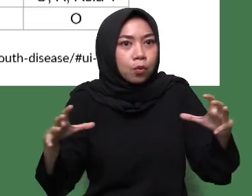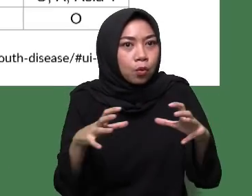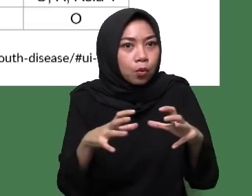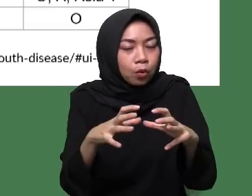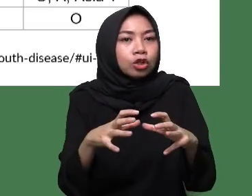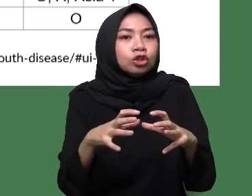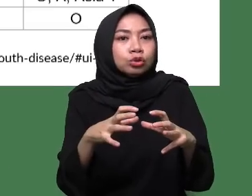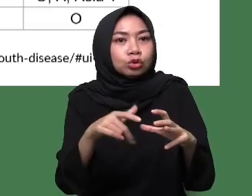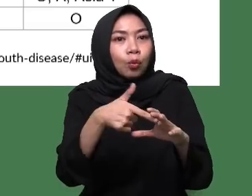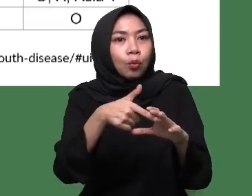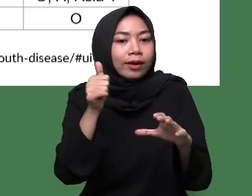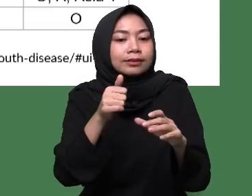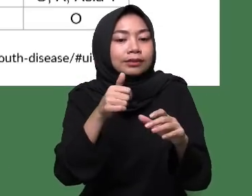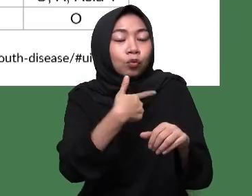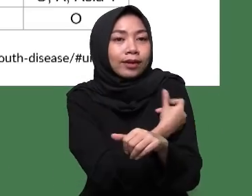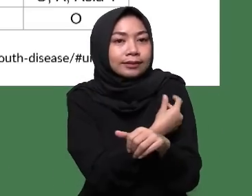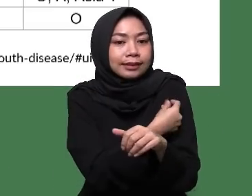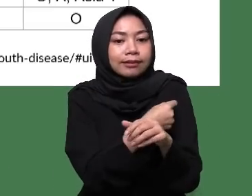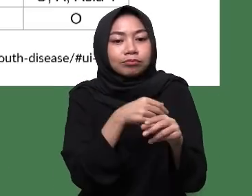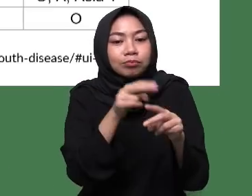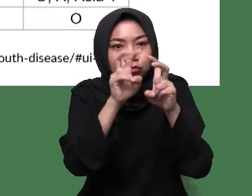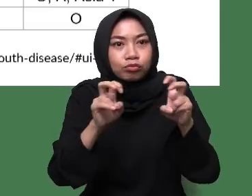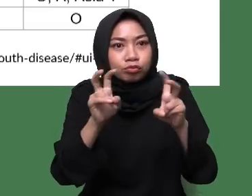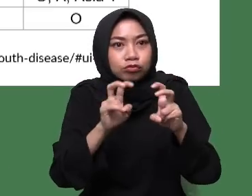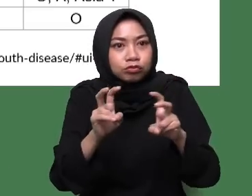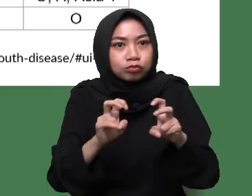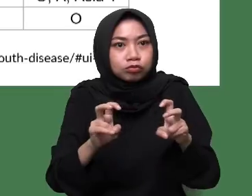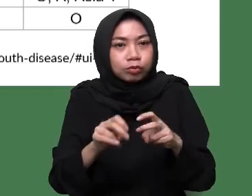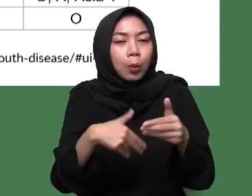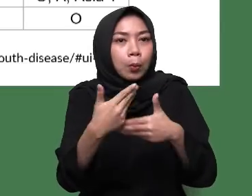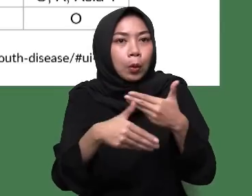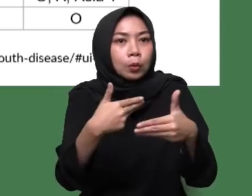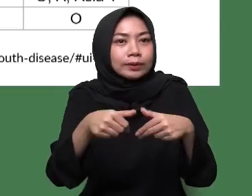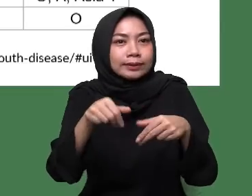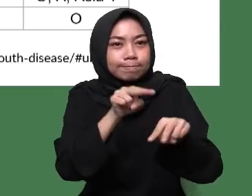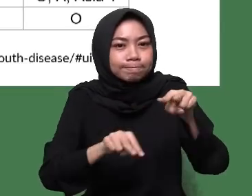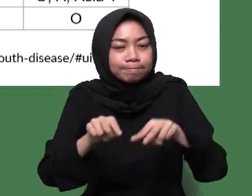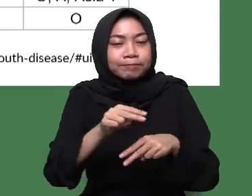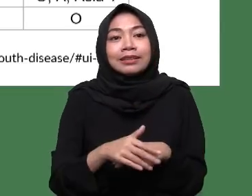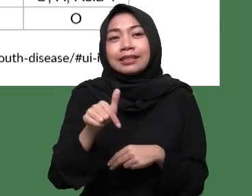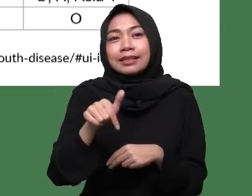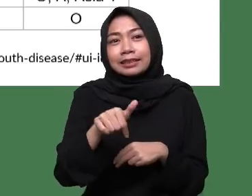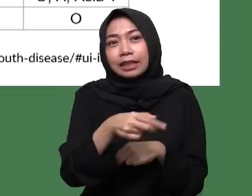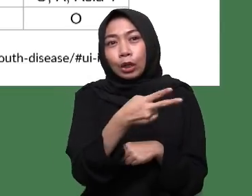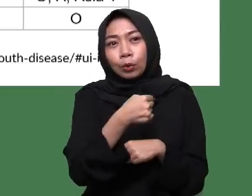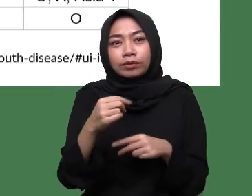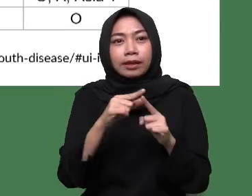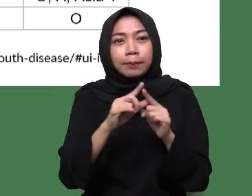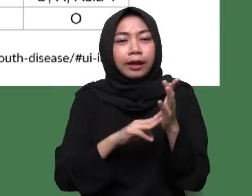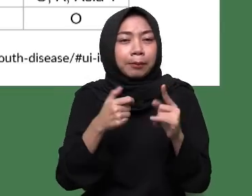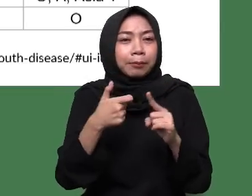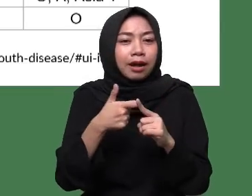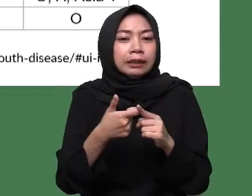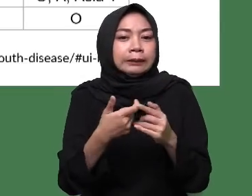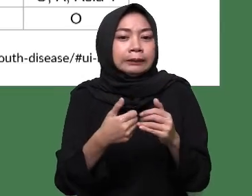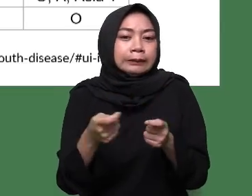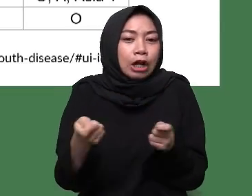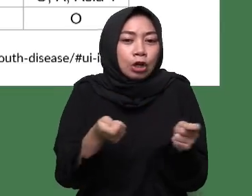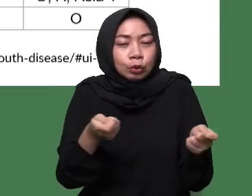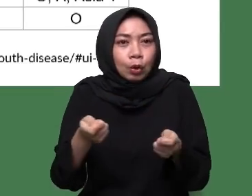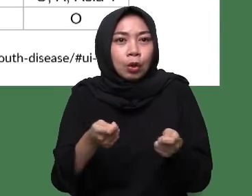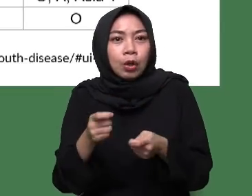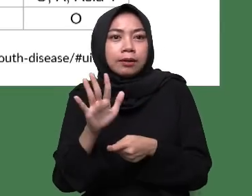vaccines production and efficacy. As Indonesia is currently battling the disease, various efforts in